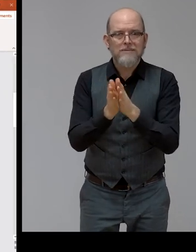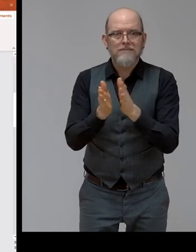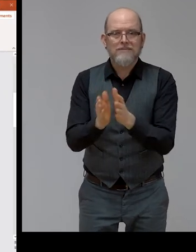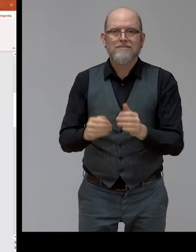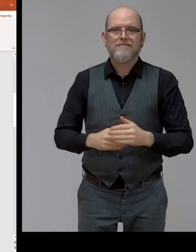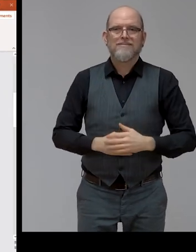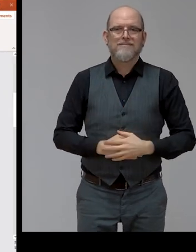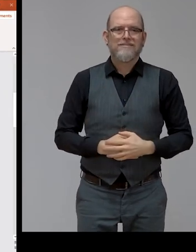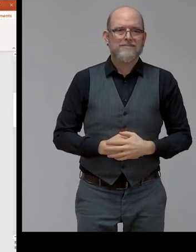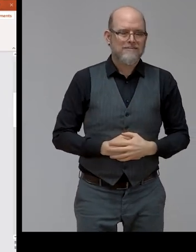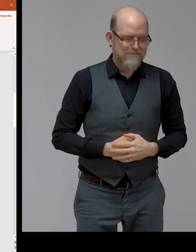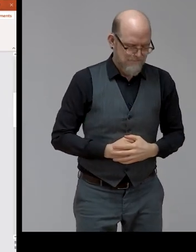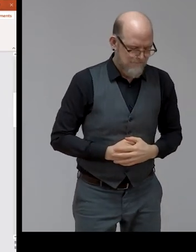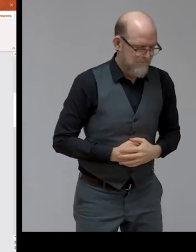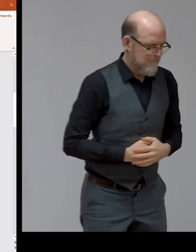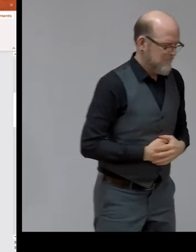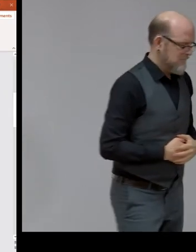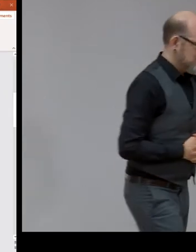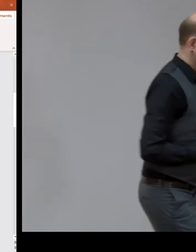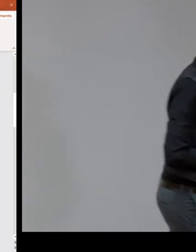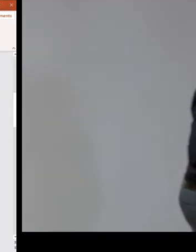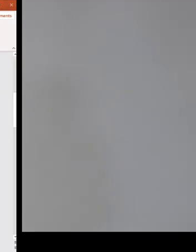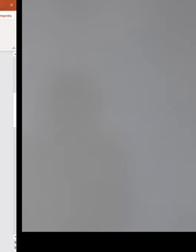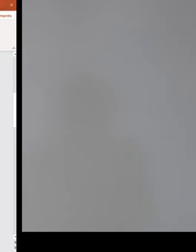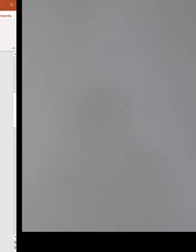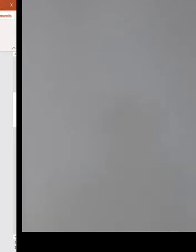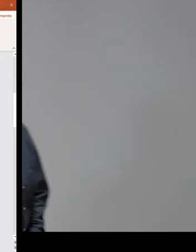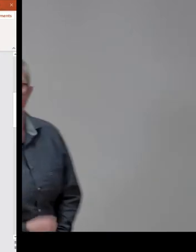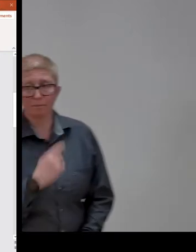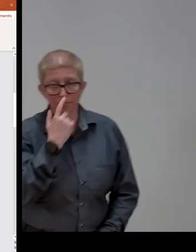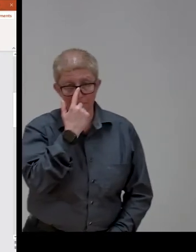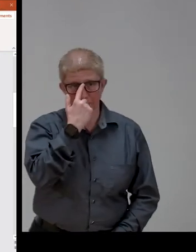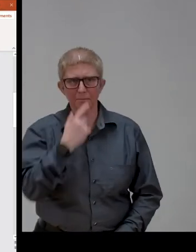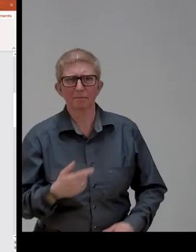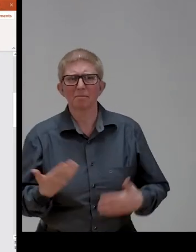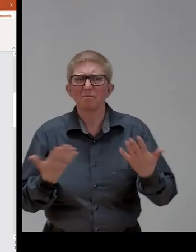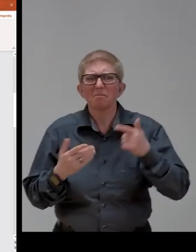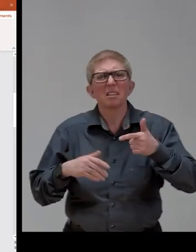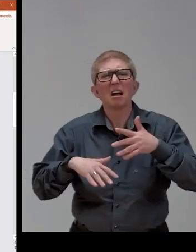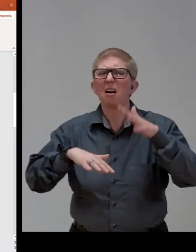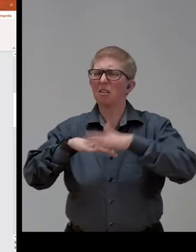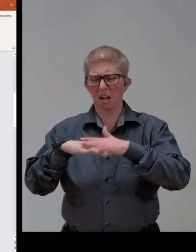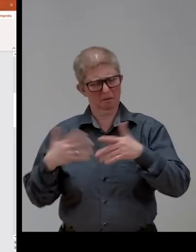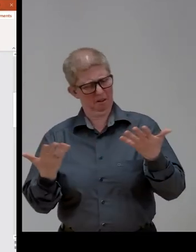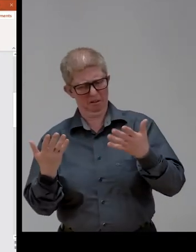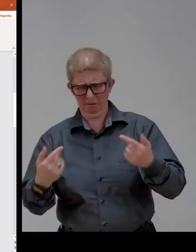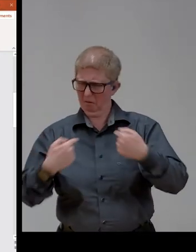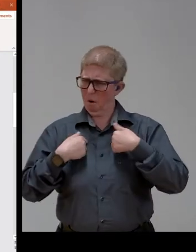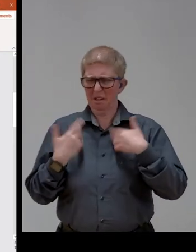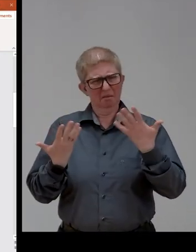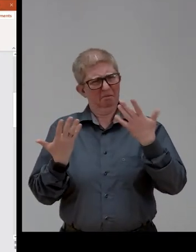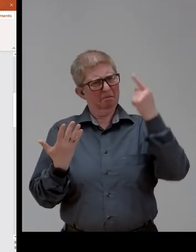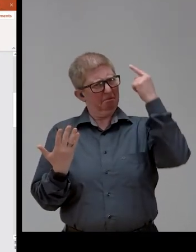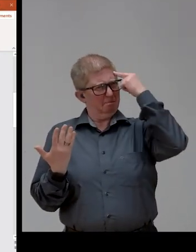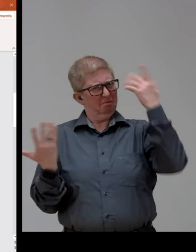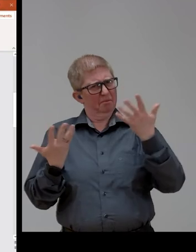I would like to explain what I mean by networks, because to some people it means different things. To some people it could be